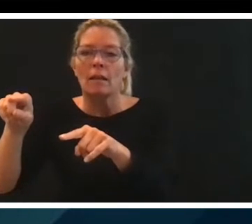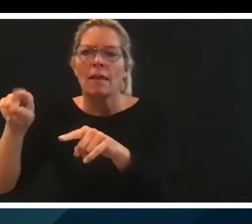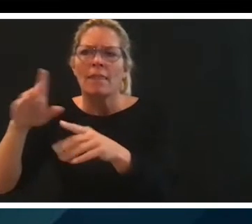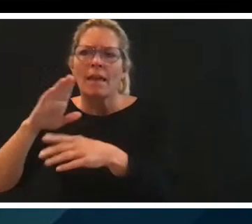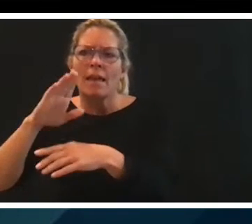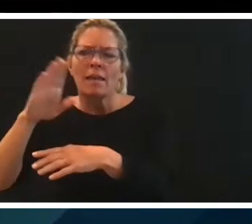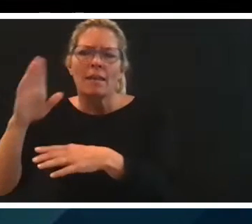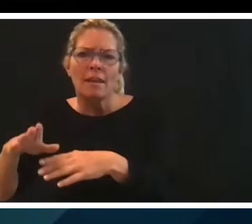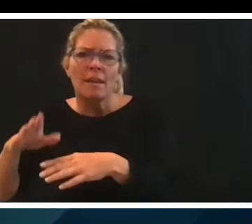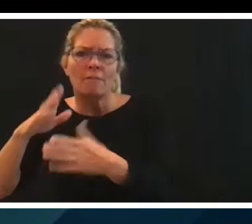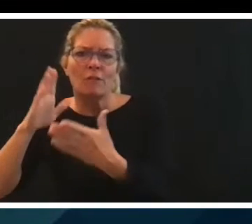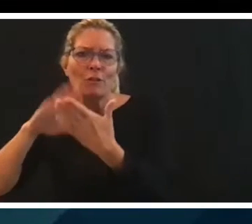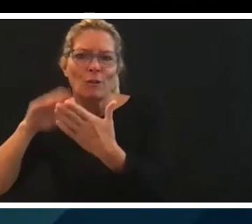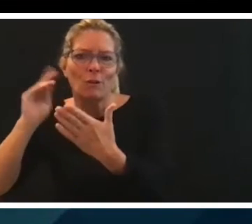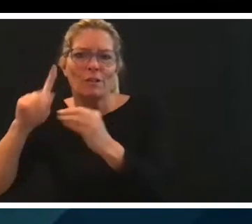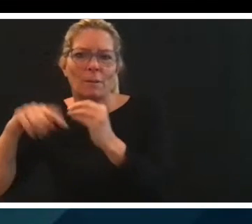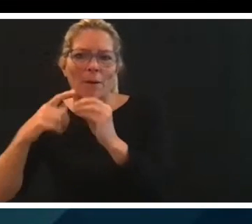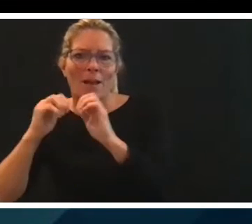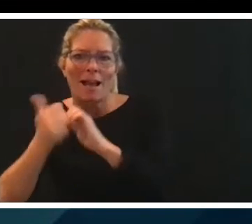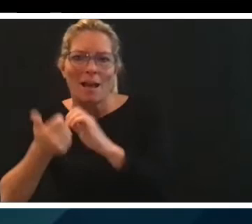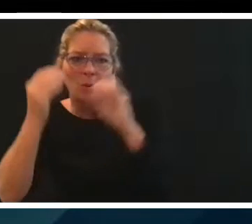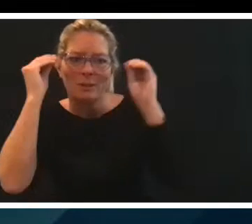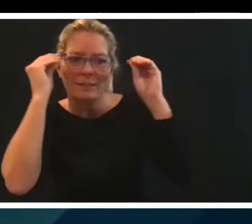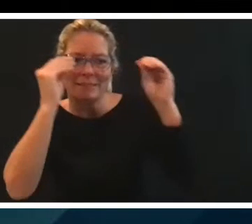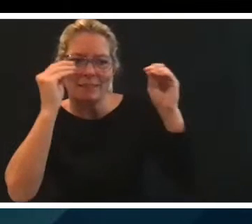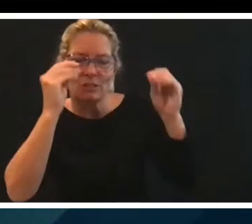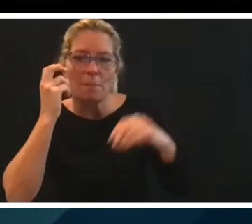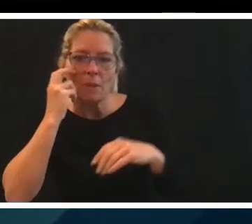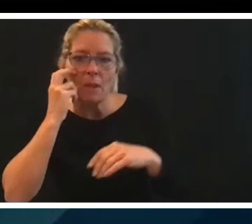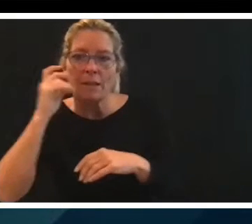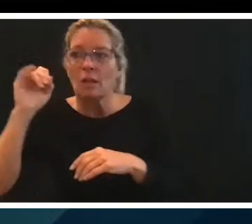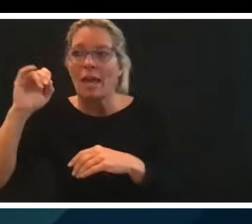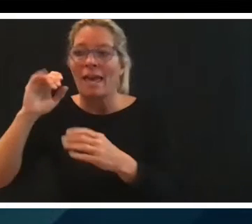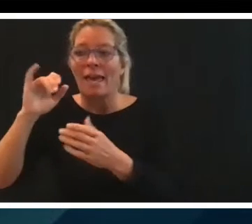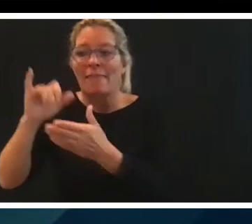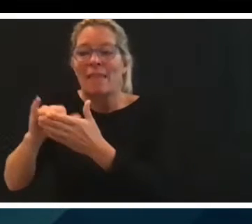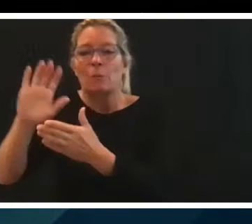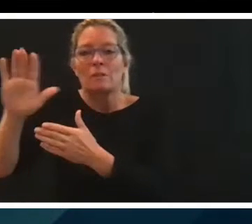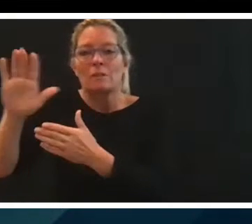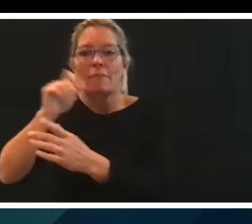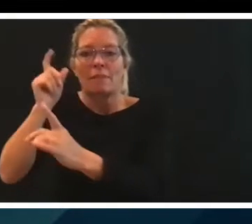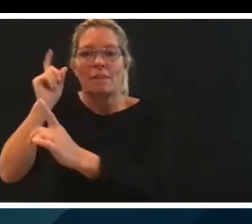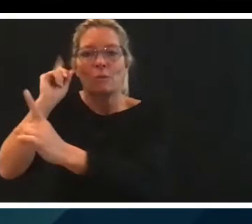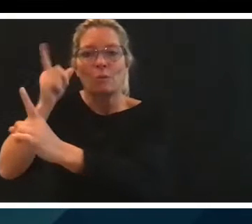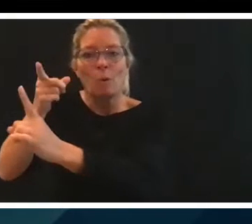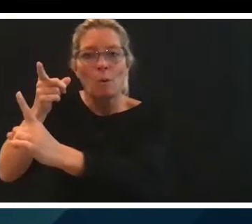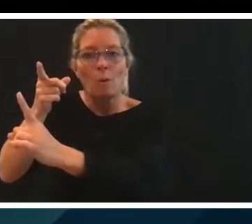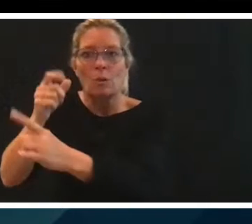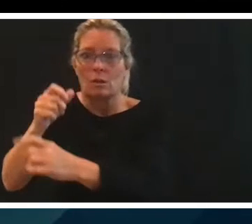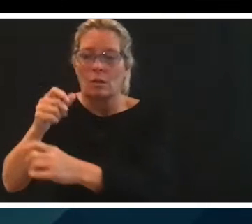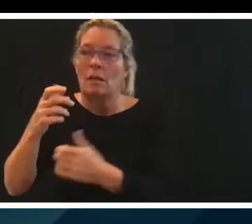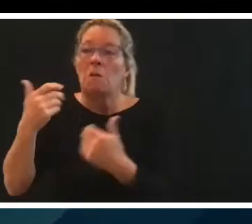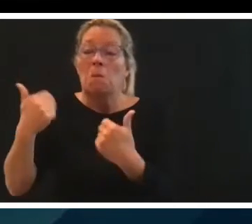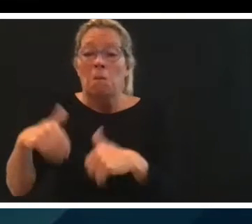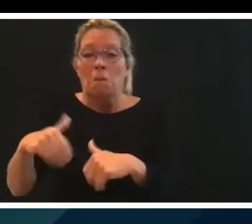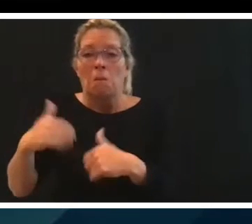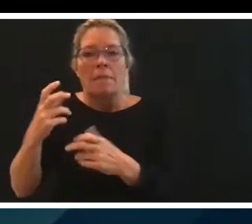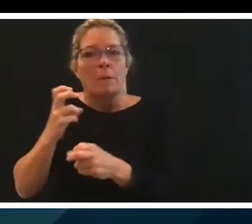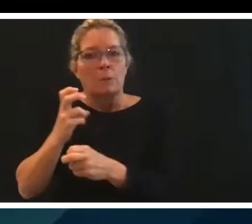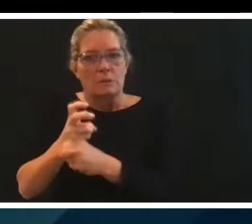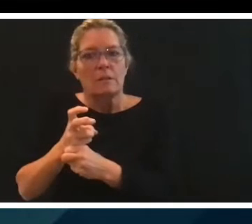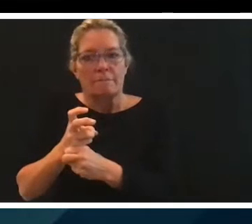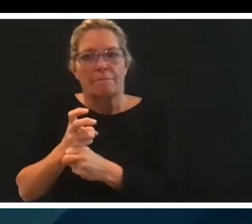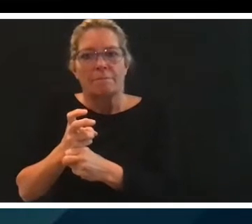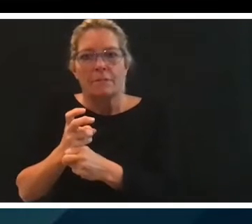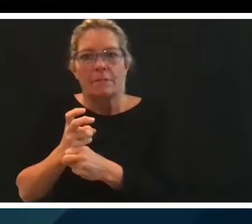the blind on their list of things they wanted to do. And it was really hard to deal with